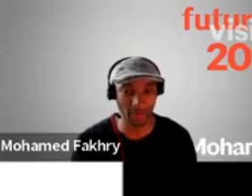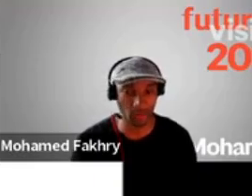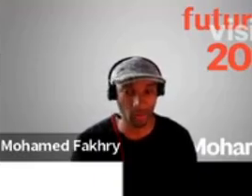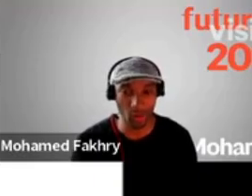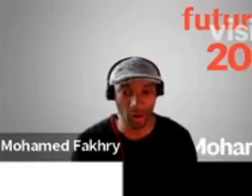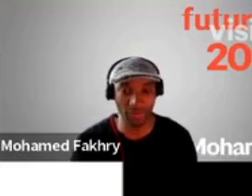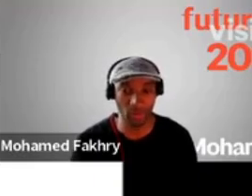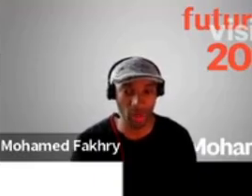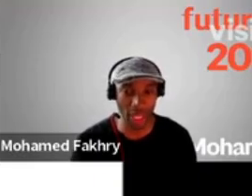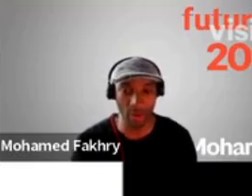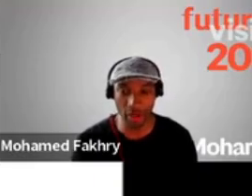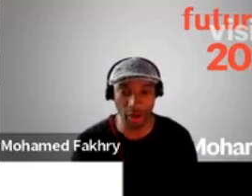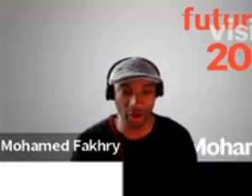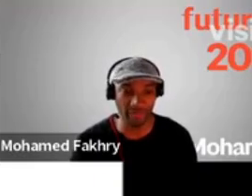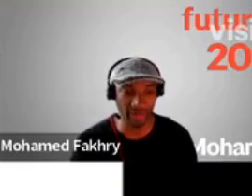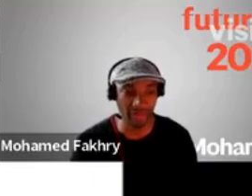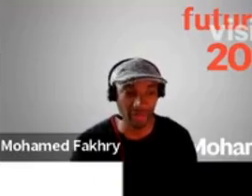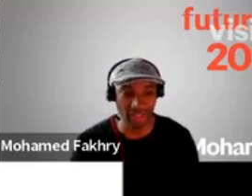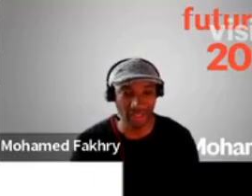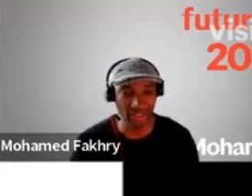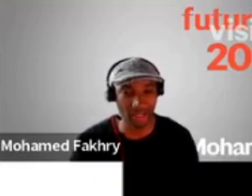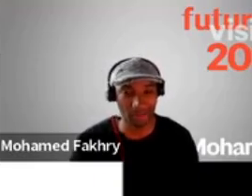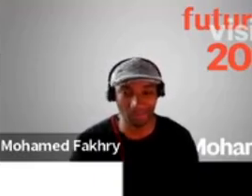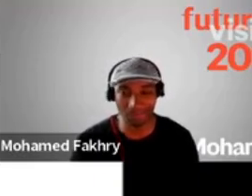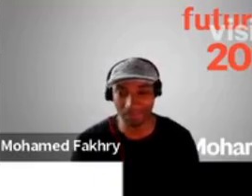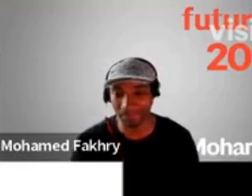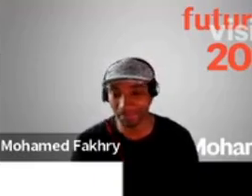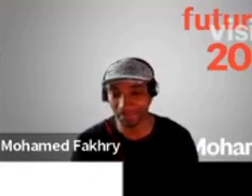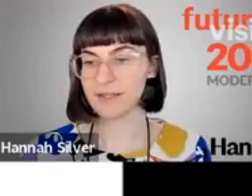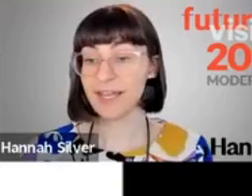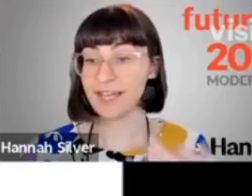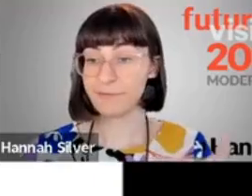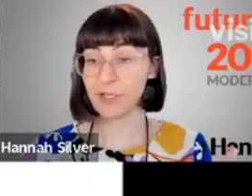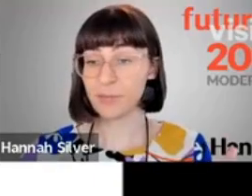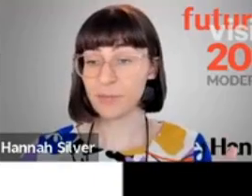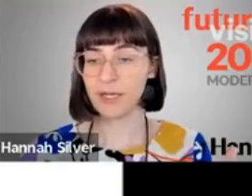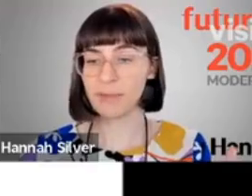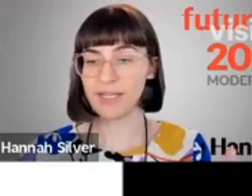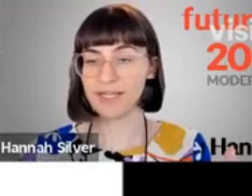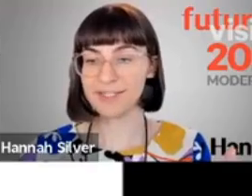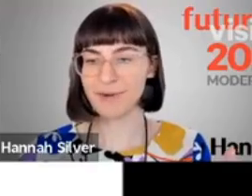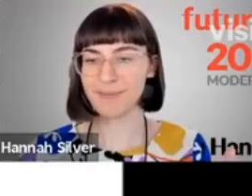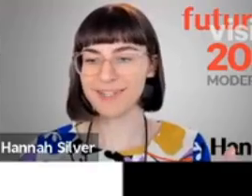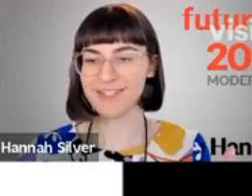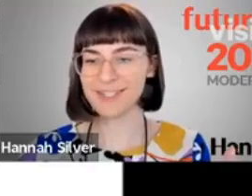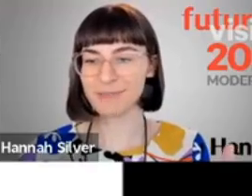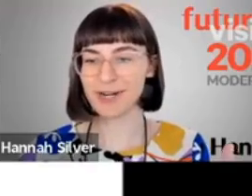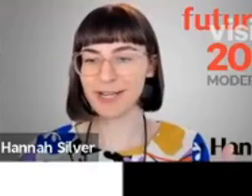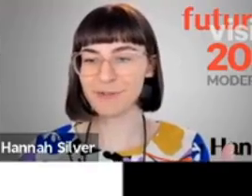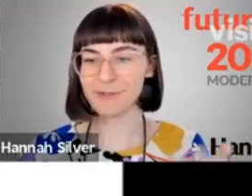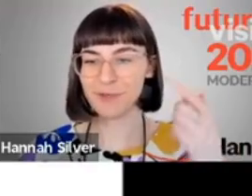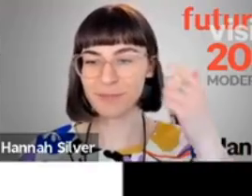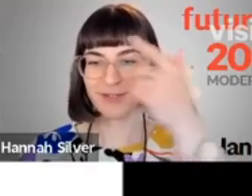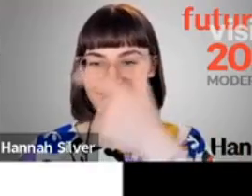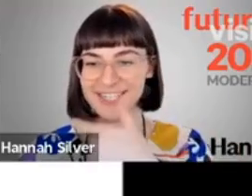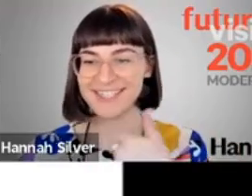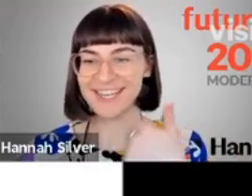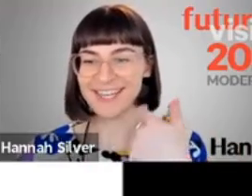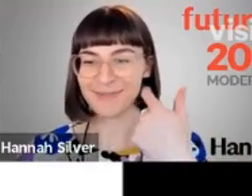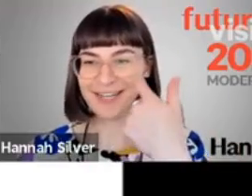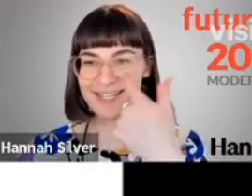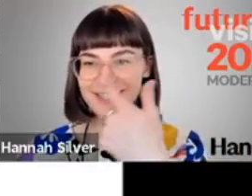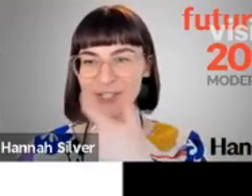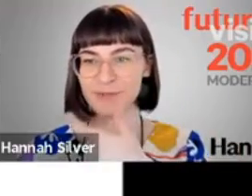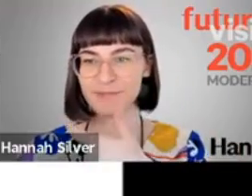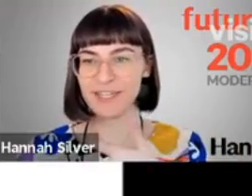feel like, more of them were aware of. Yeah. Right. And for you, Mohammed, it's probably just more helpful if people